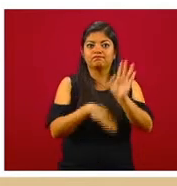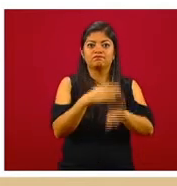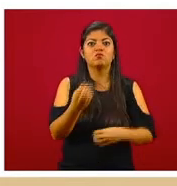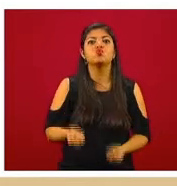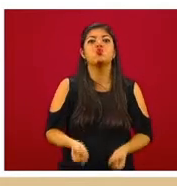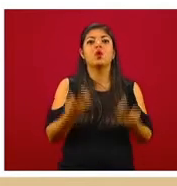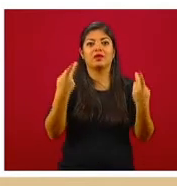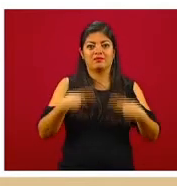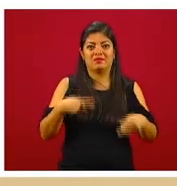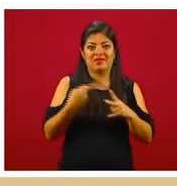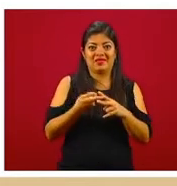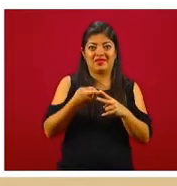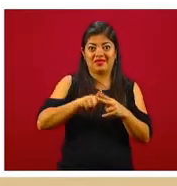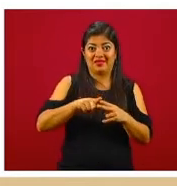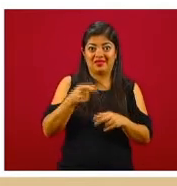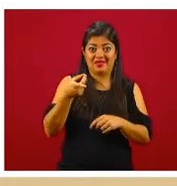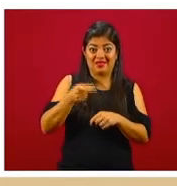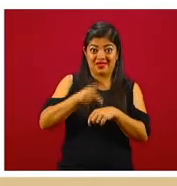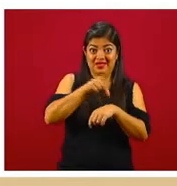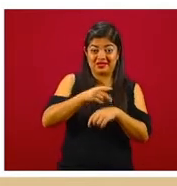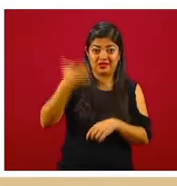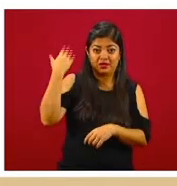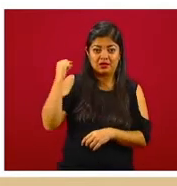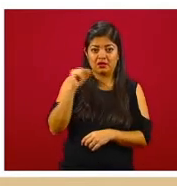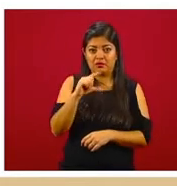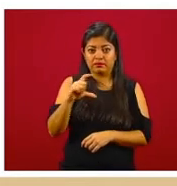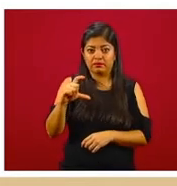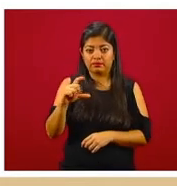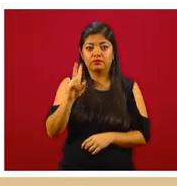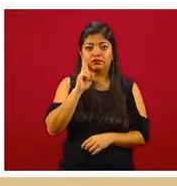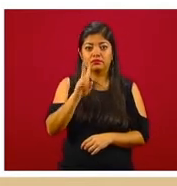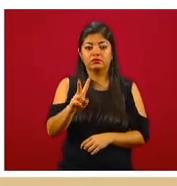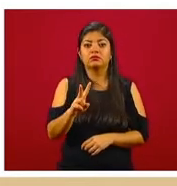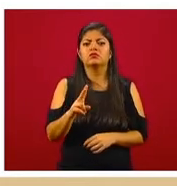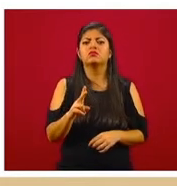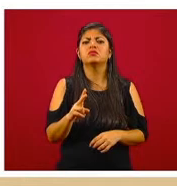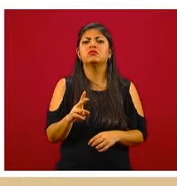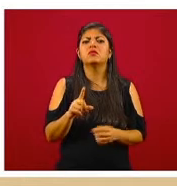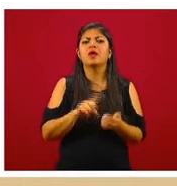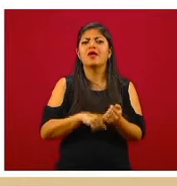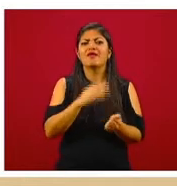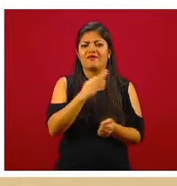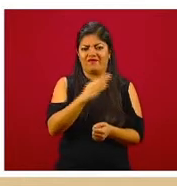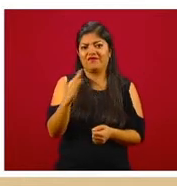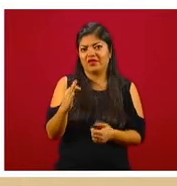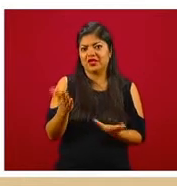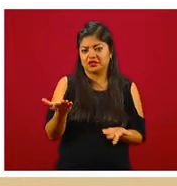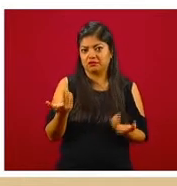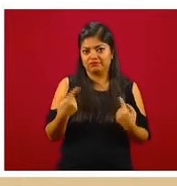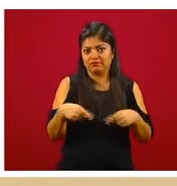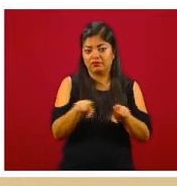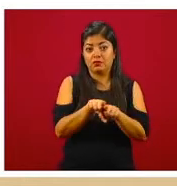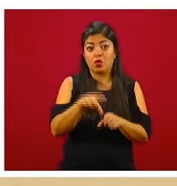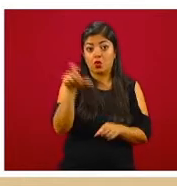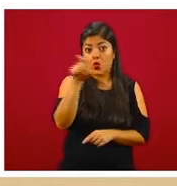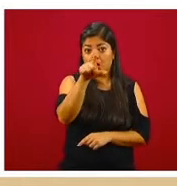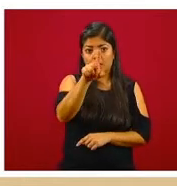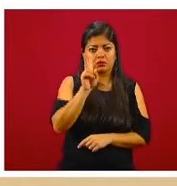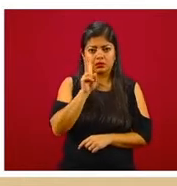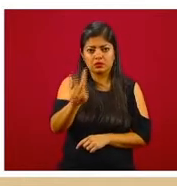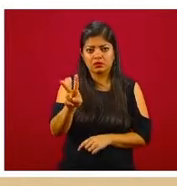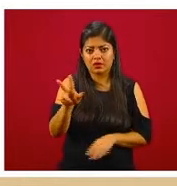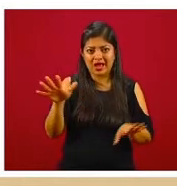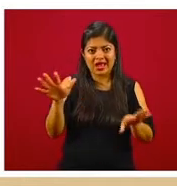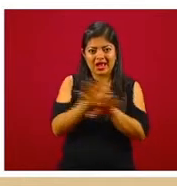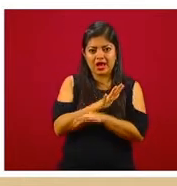graph y is por lo tanto measured on distribuye a las the death defunciones date, por and fecha de hence ocurrencia. it De modo que cuando ven ustedes el